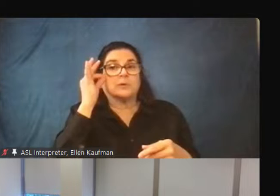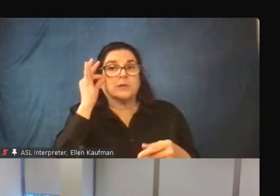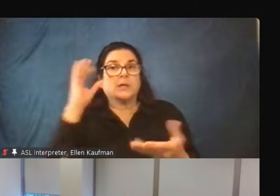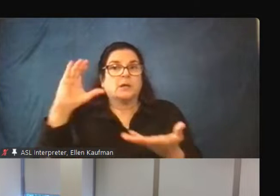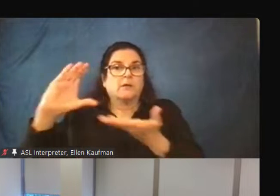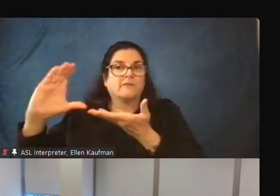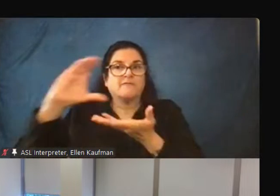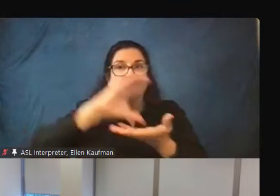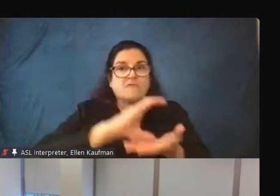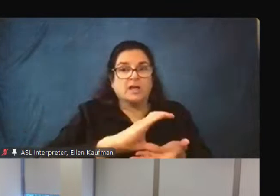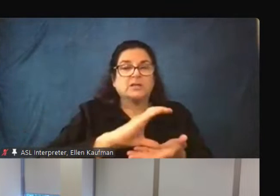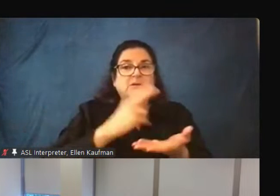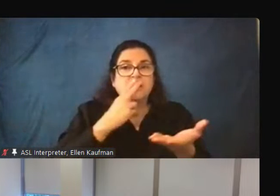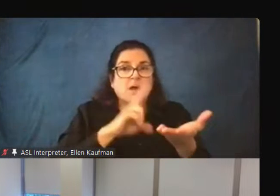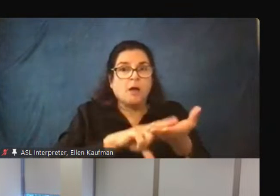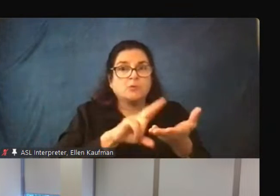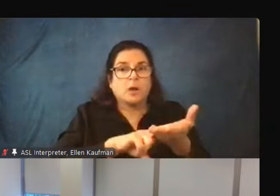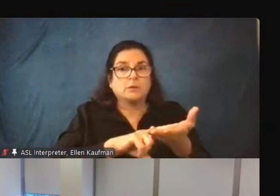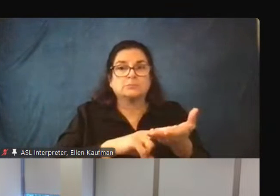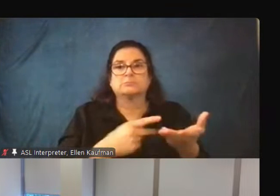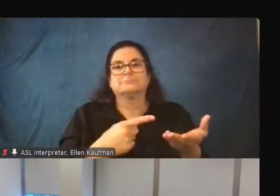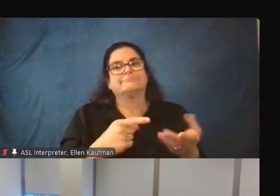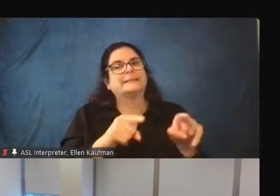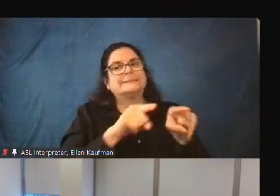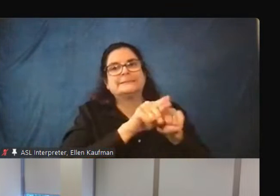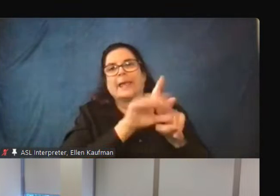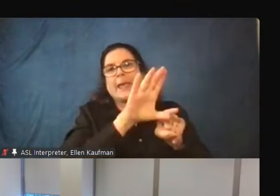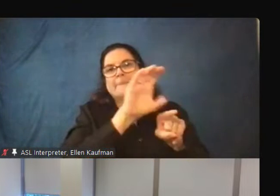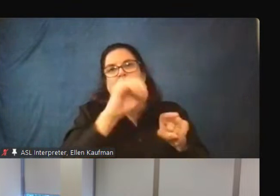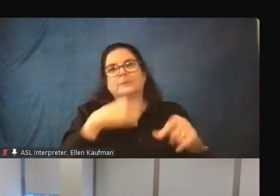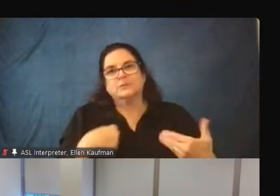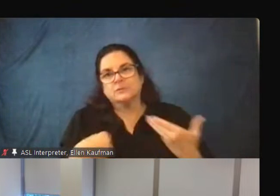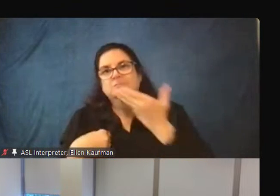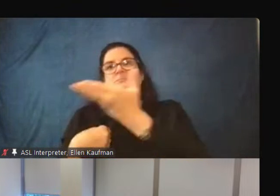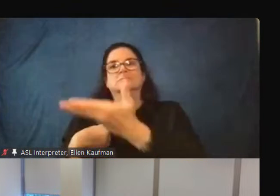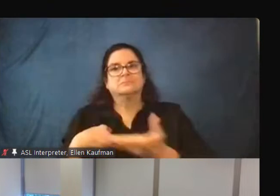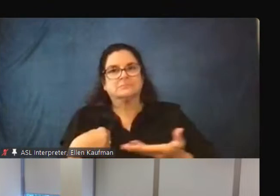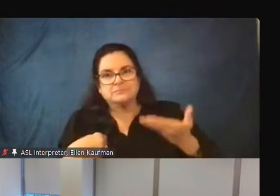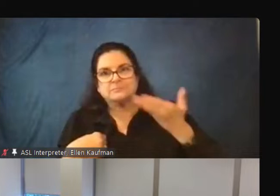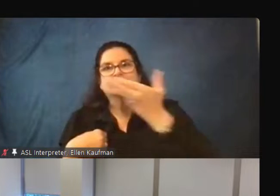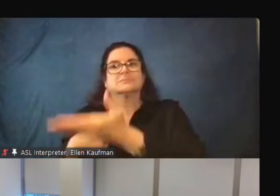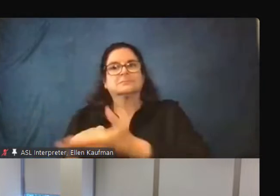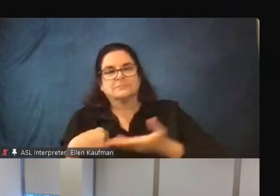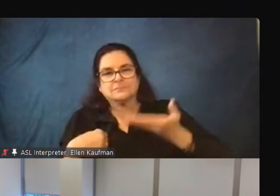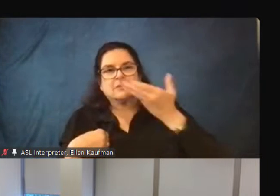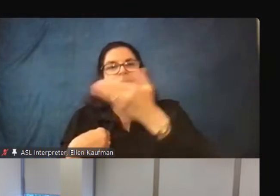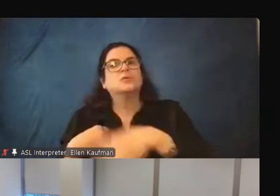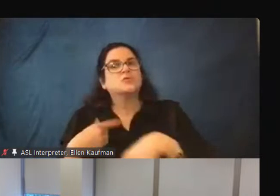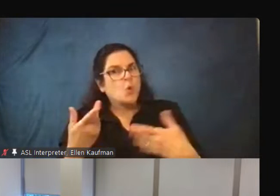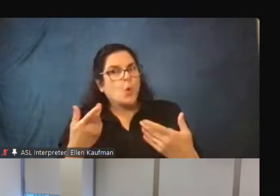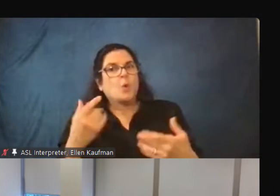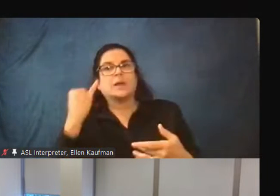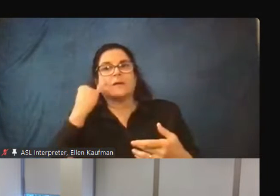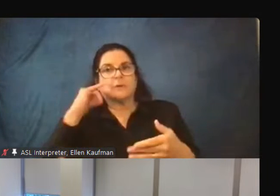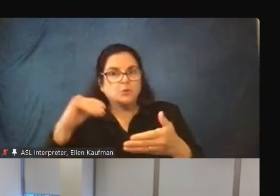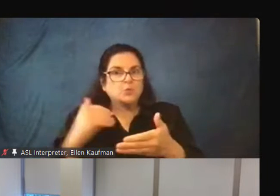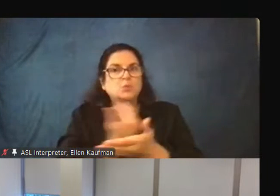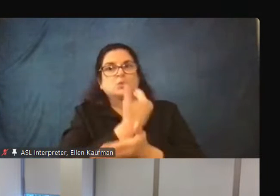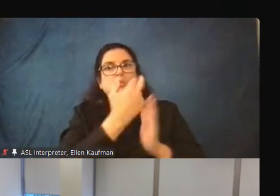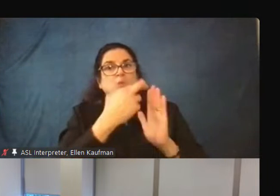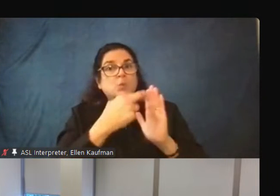same bidders or proposers submit bids and proposals time after time. So when we introduce something new to them, a lot of times they don't see